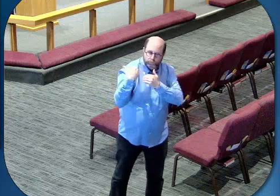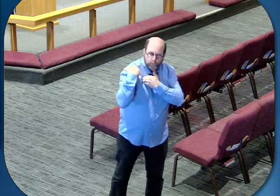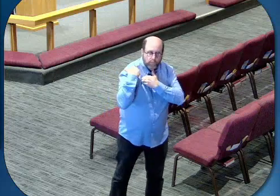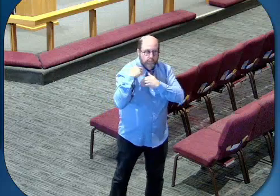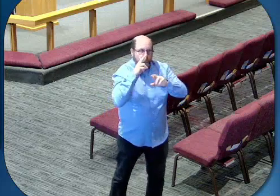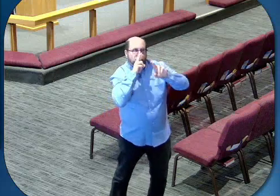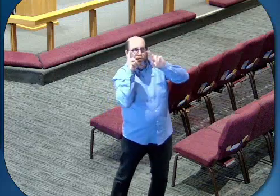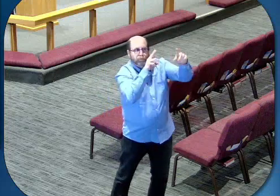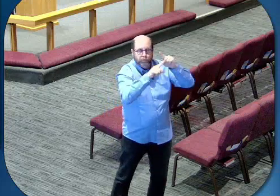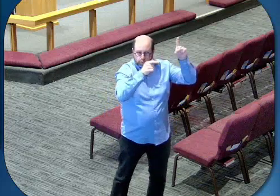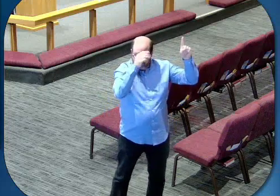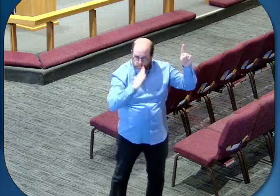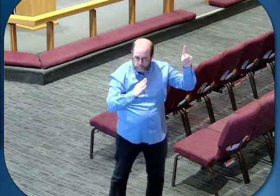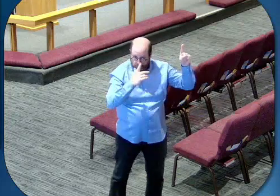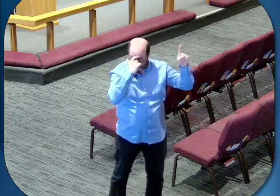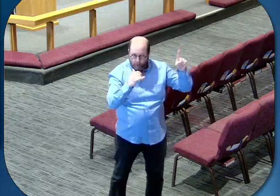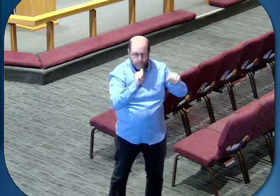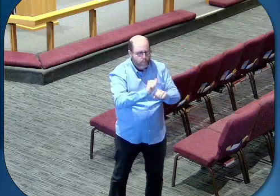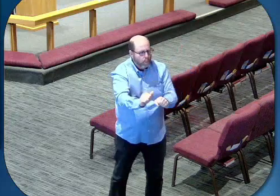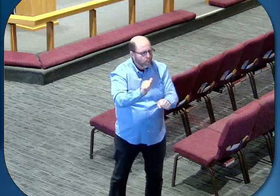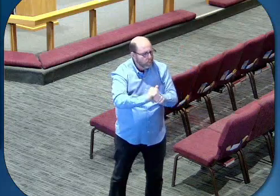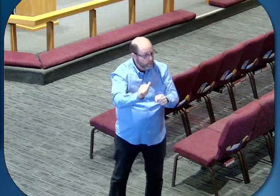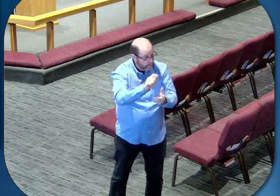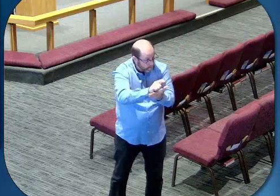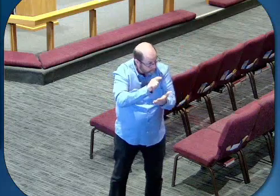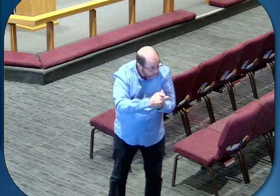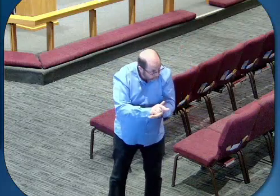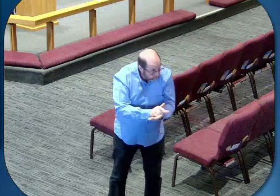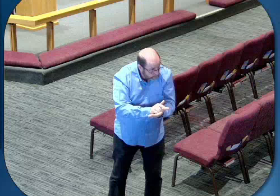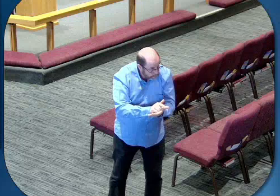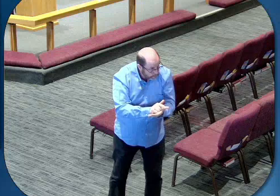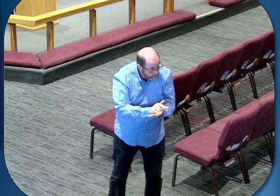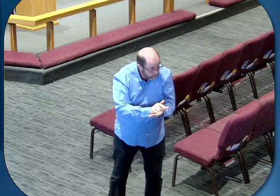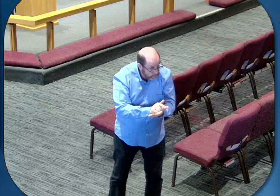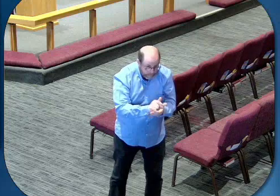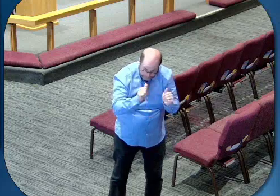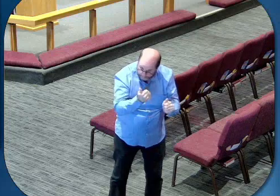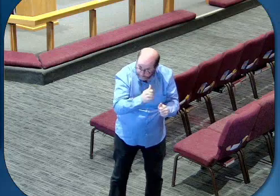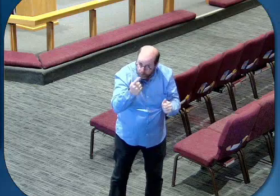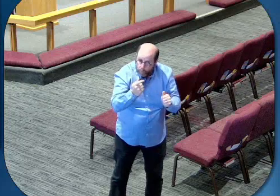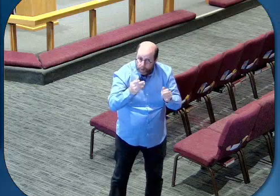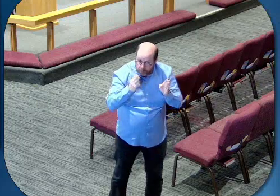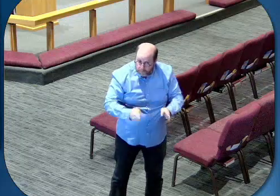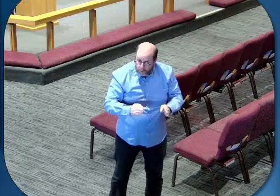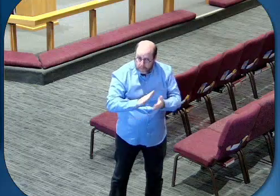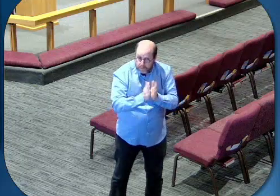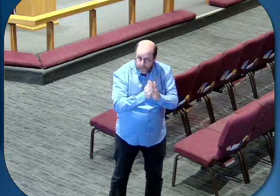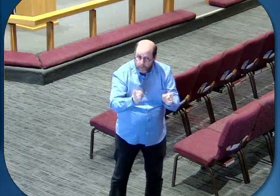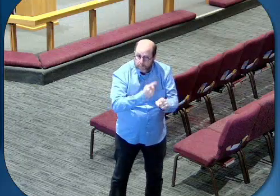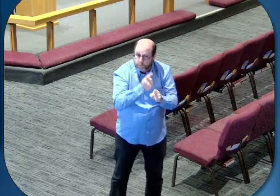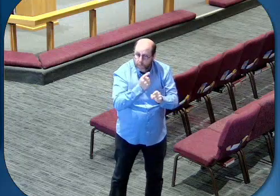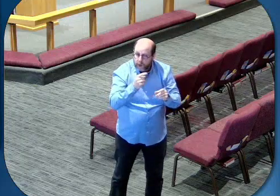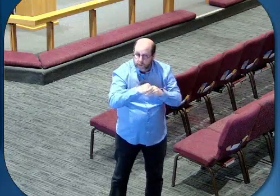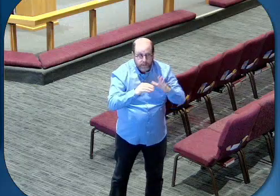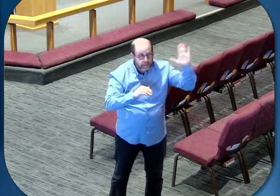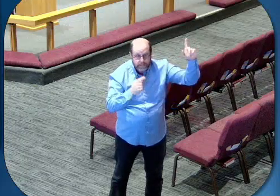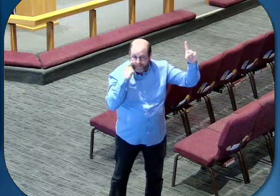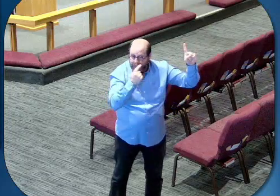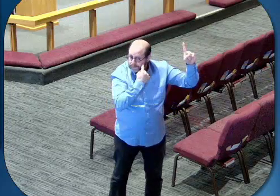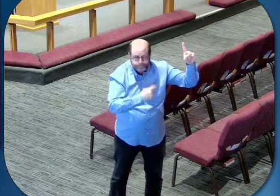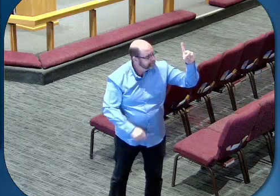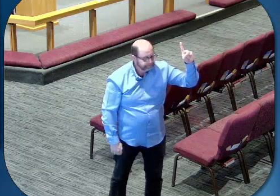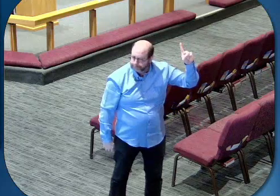God. For by works of the law, no human being will be justified in his